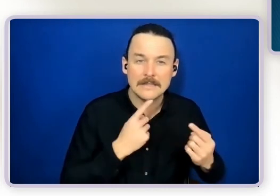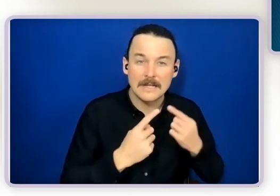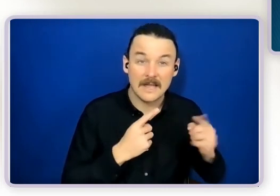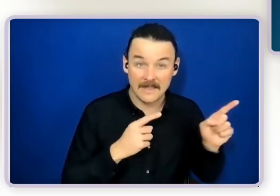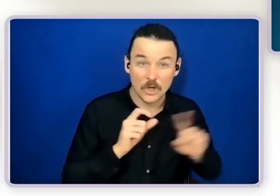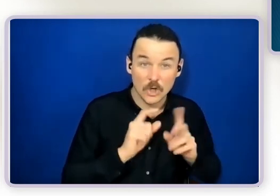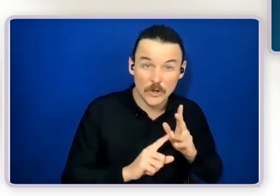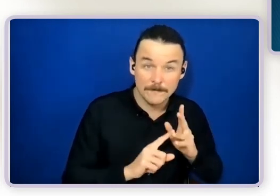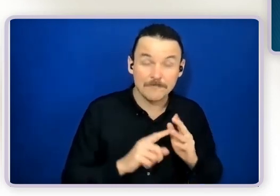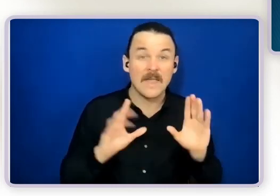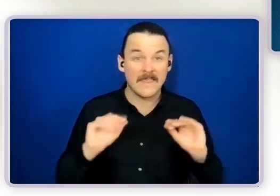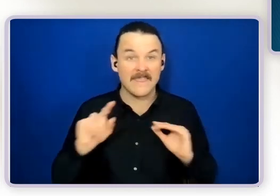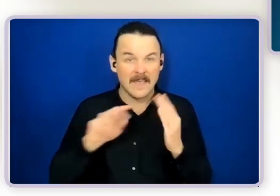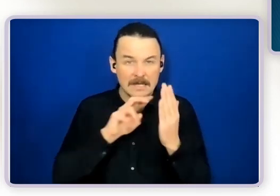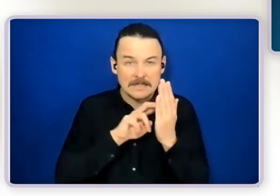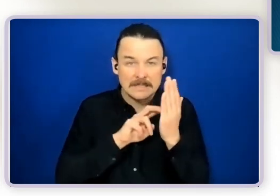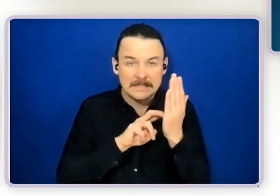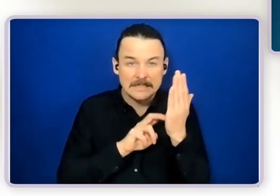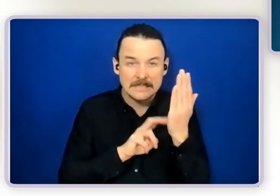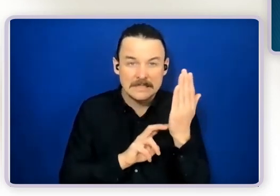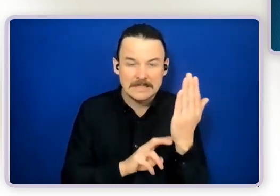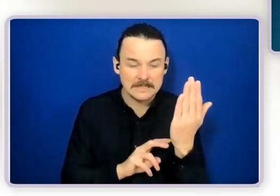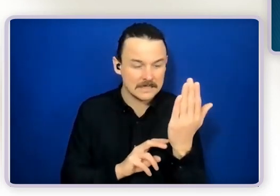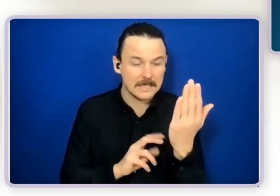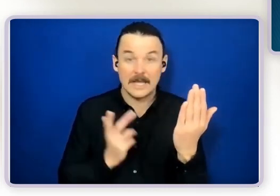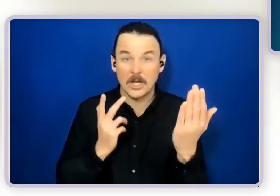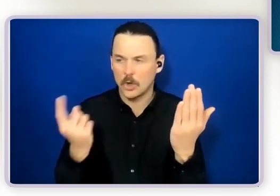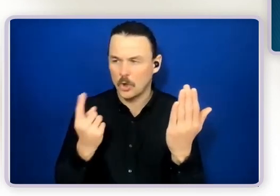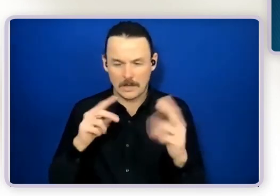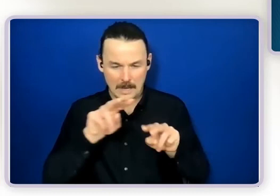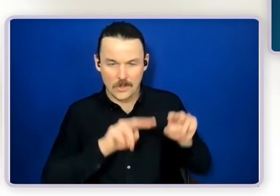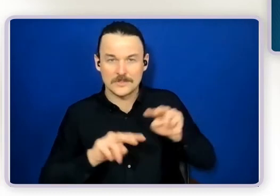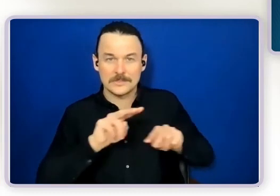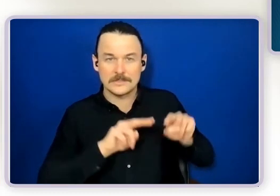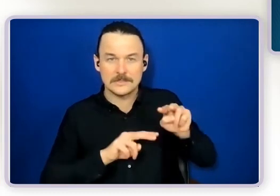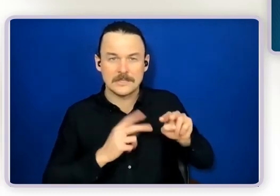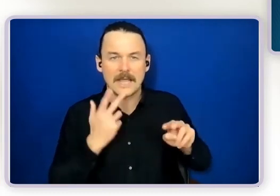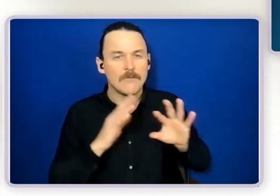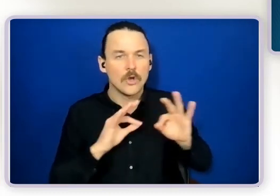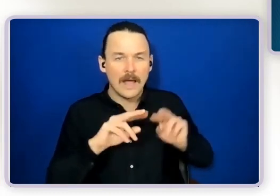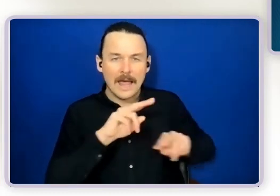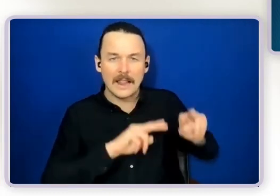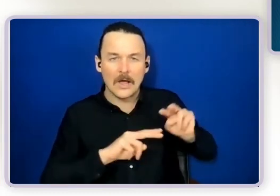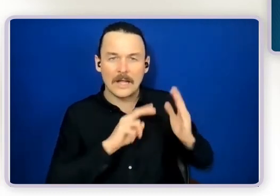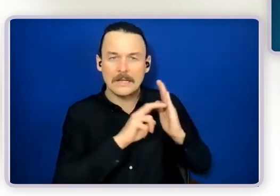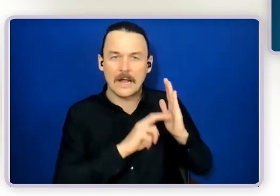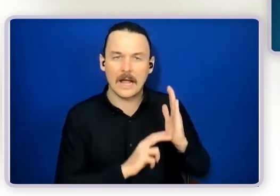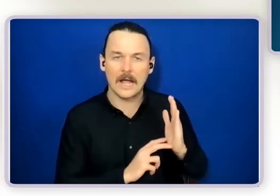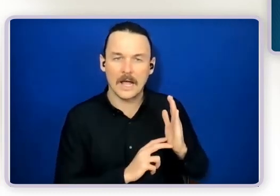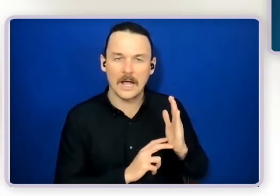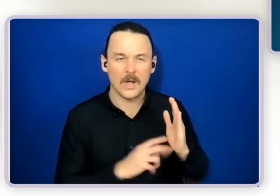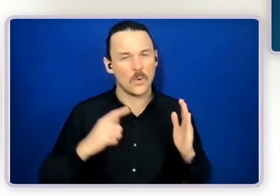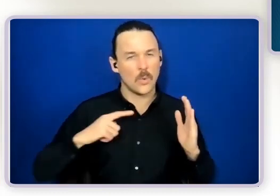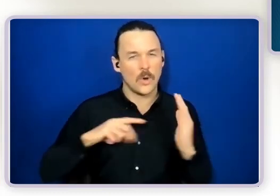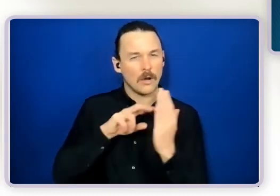if you're not analysing it, why are you taking it? If you're not taking behavioural data, how are